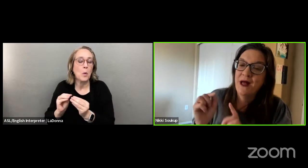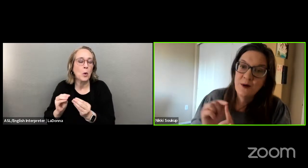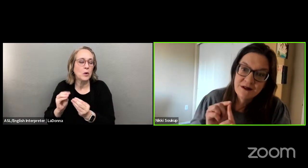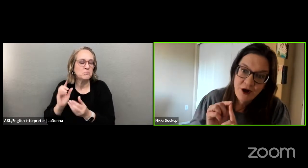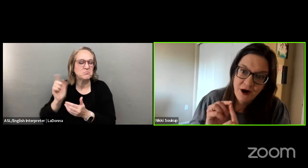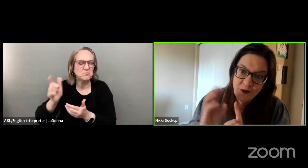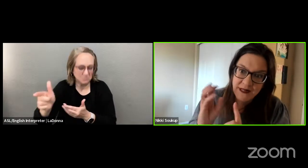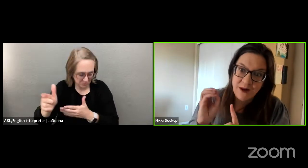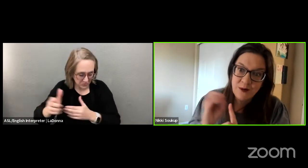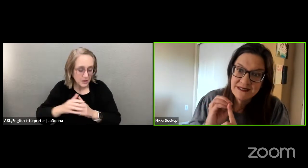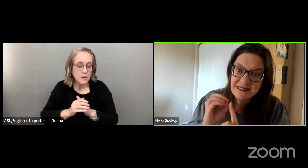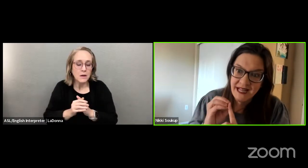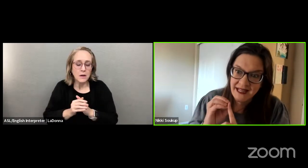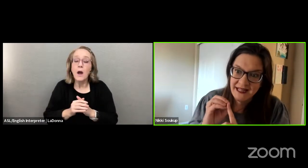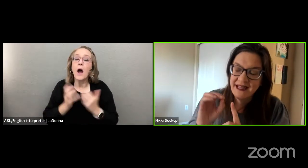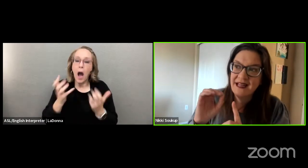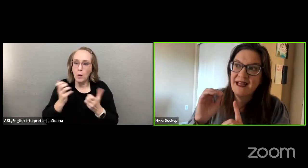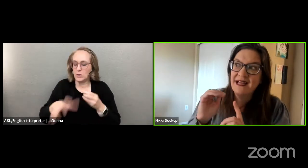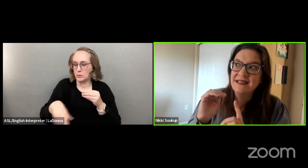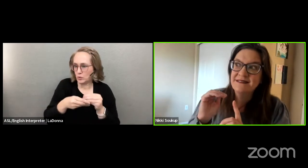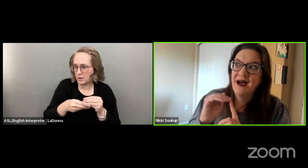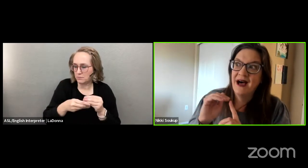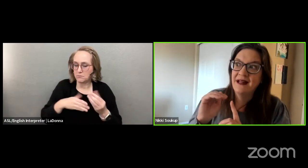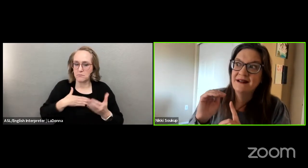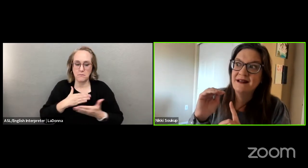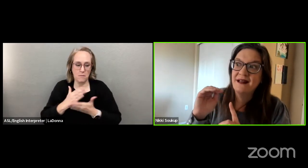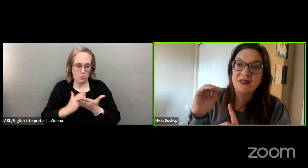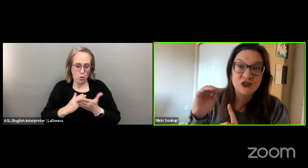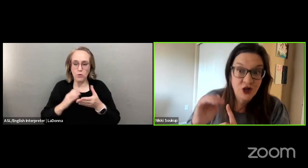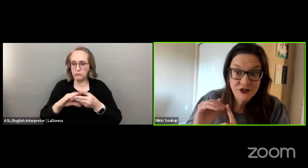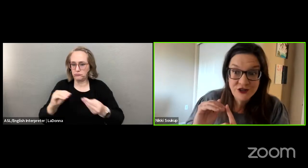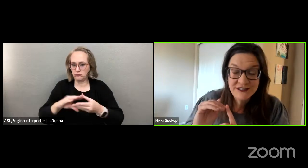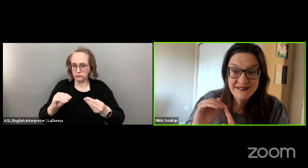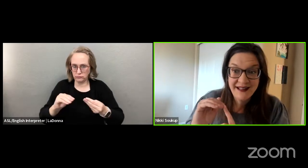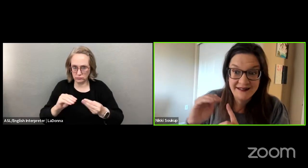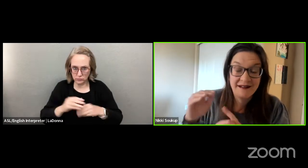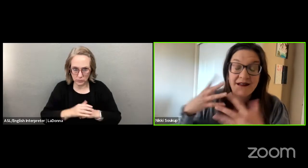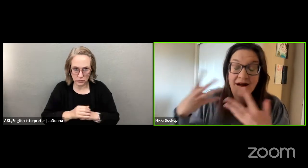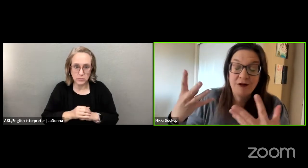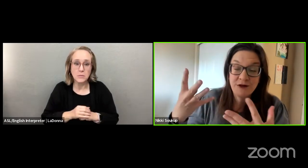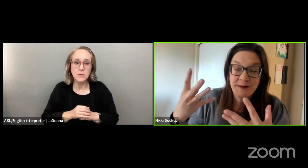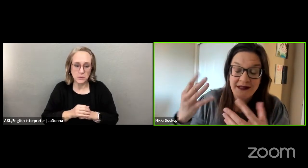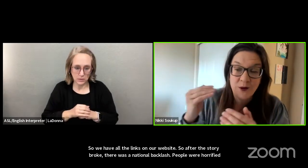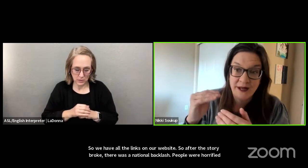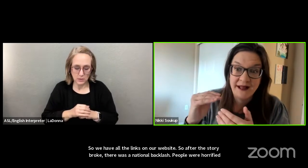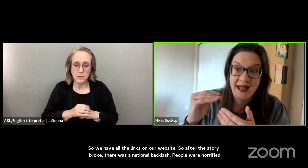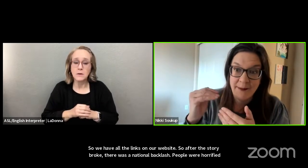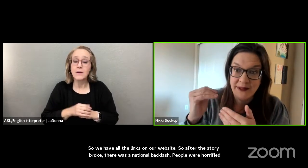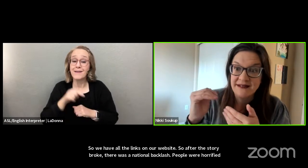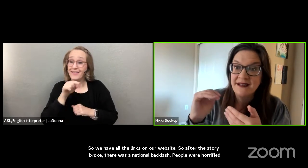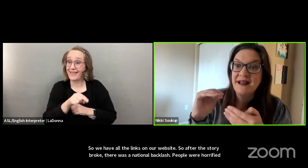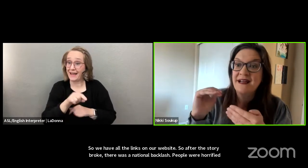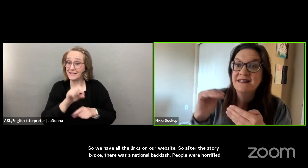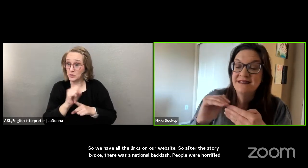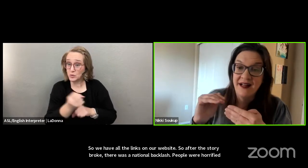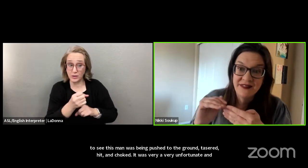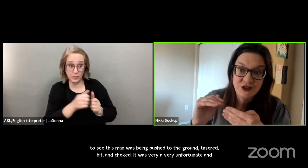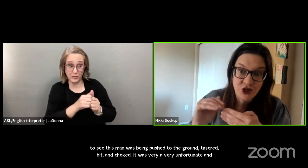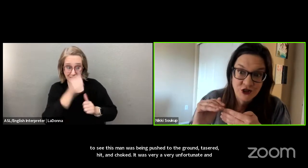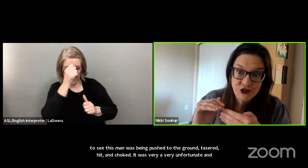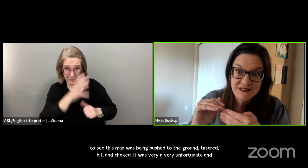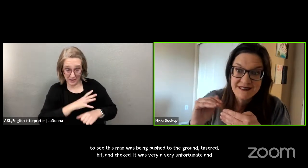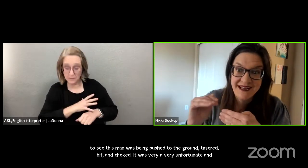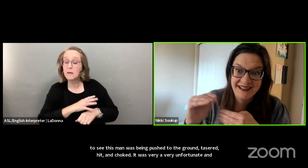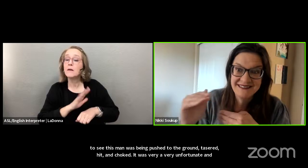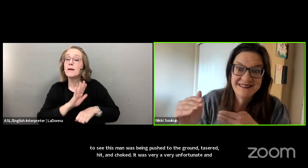But what I will say is that the charges, and ultimately what had happened is that